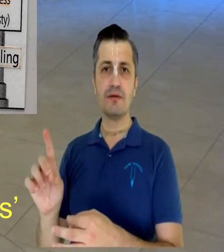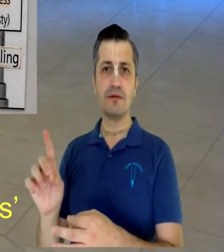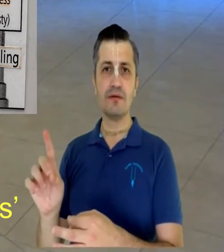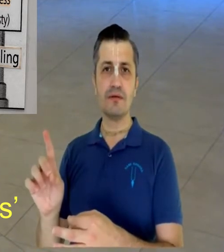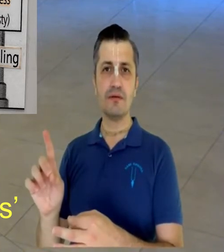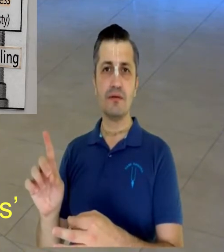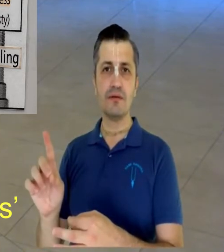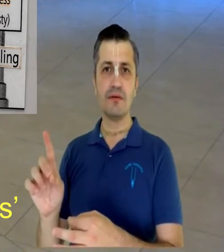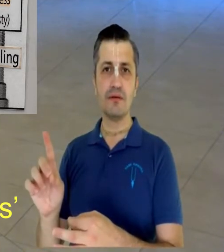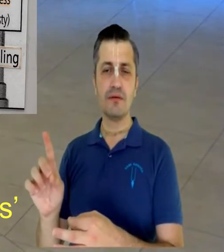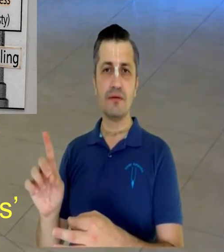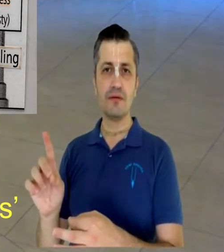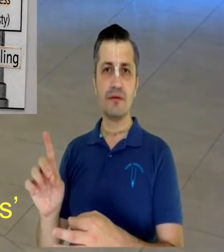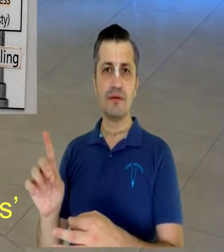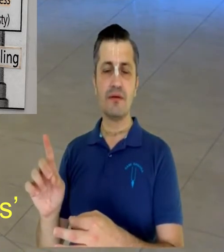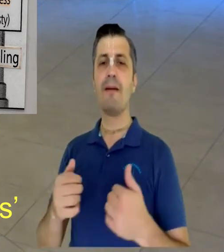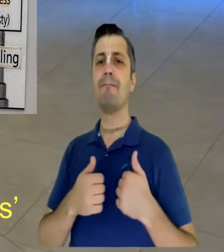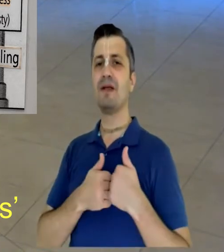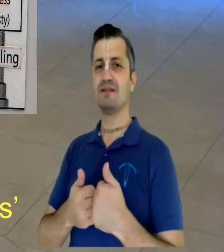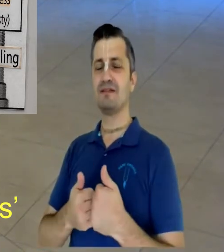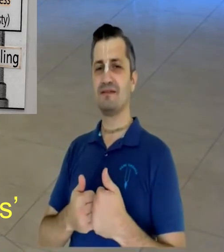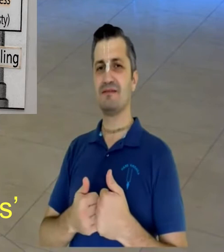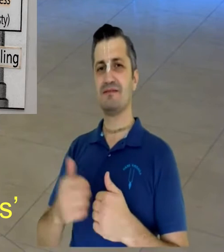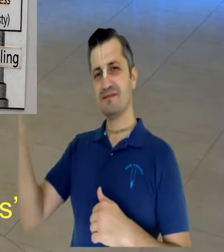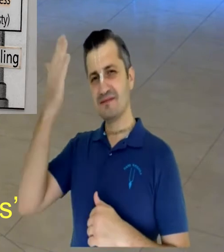as we mentioned already, to mercy, and then